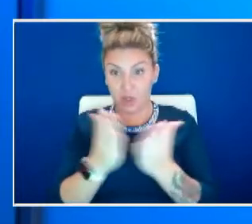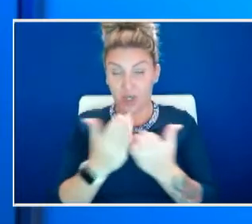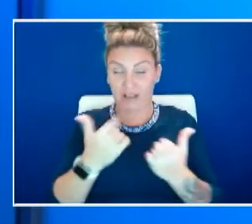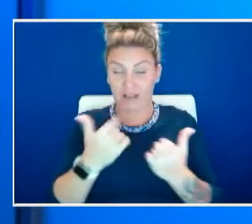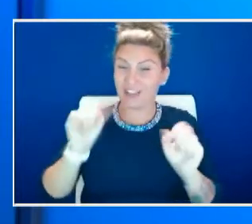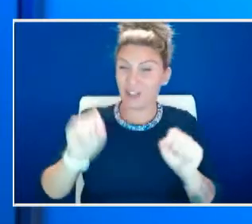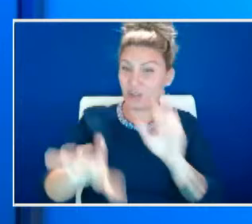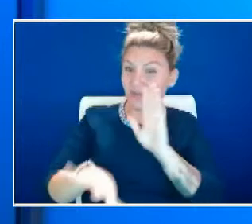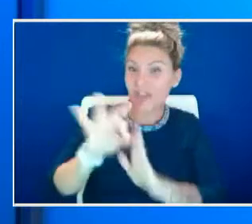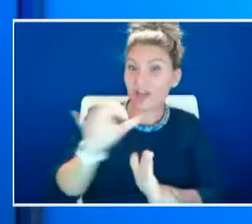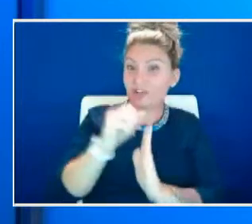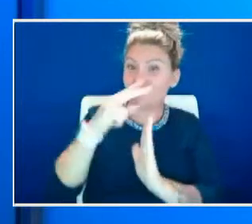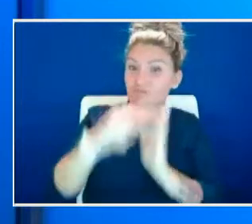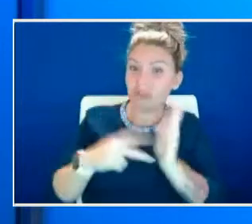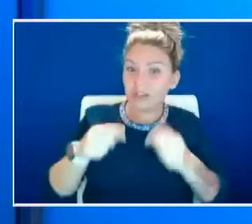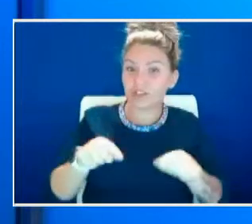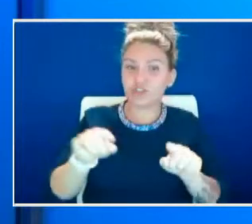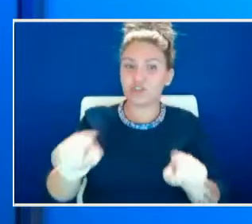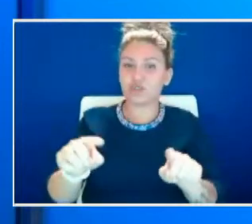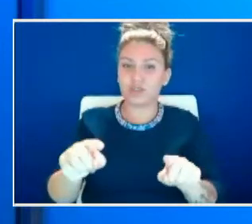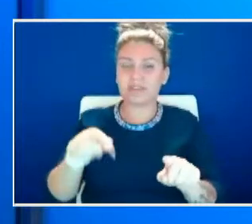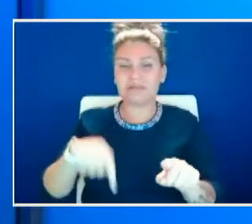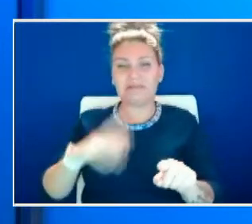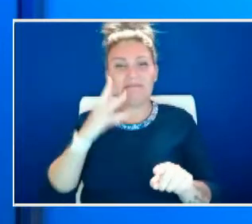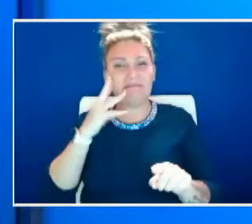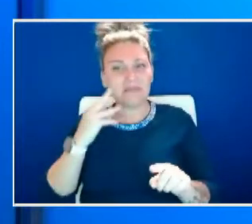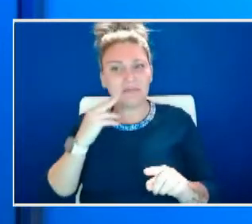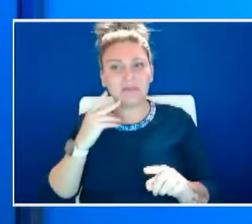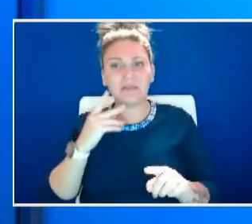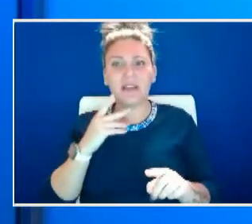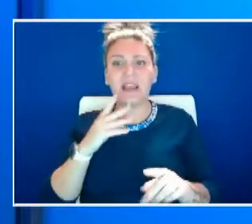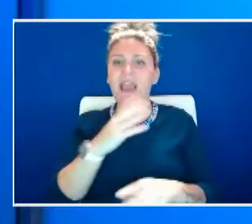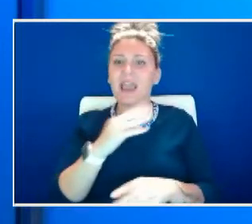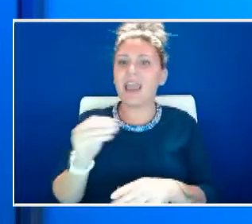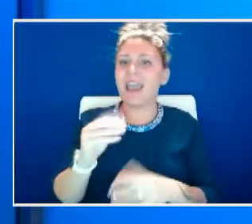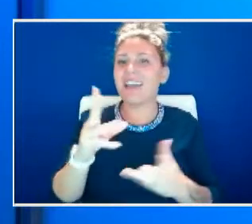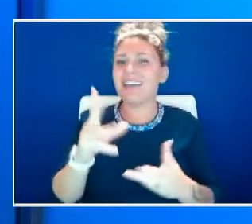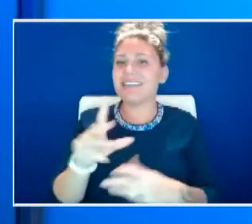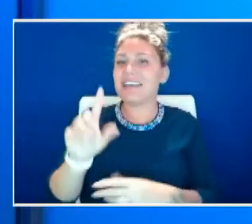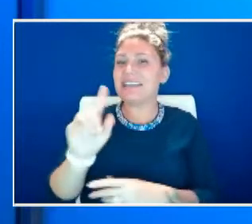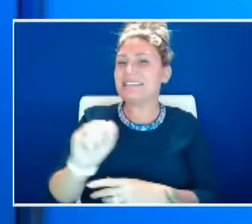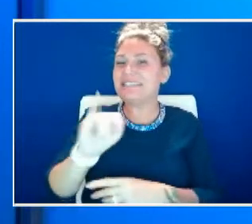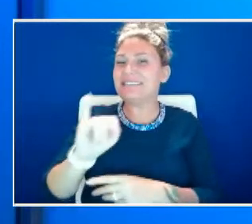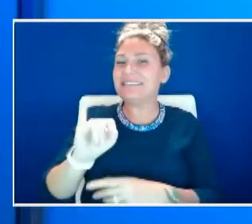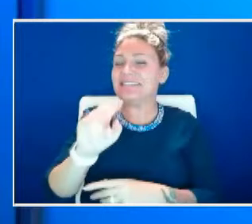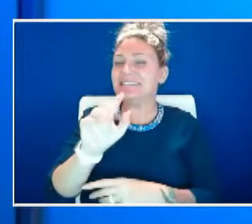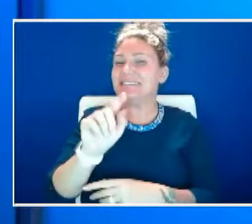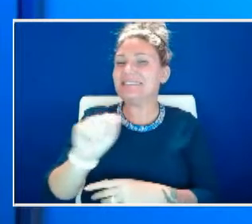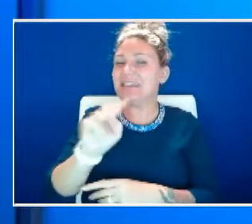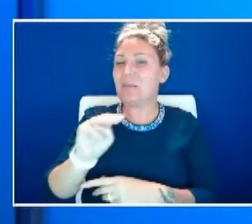when I went through this. Something that included the TMI, the too much information,